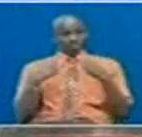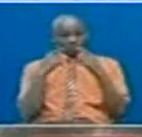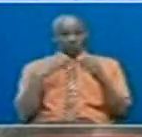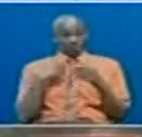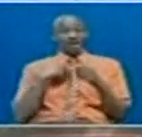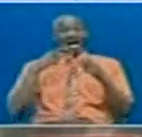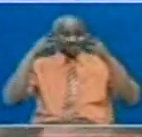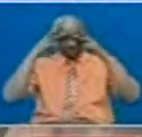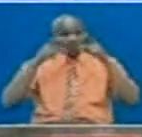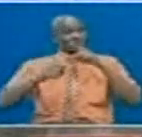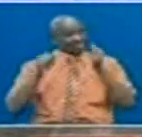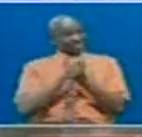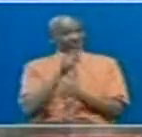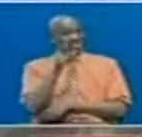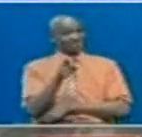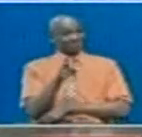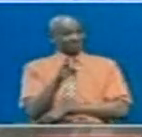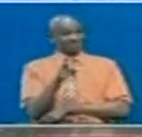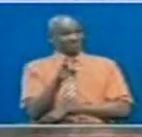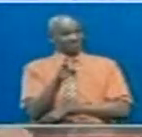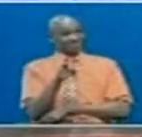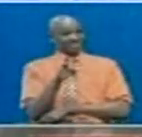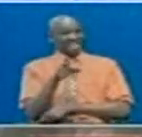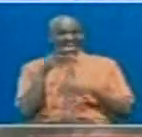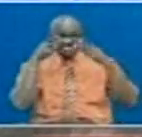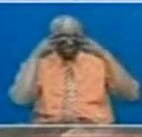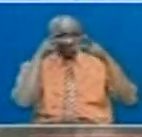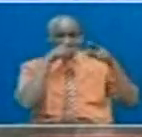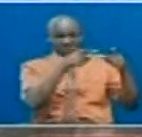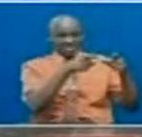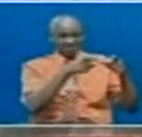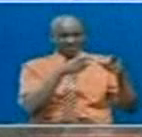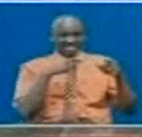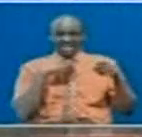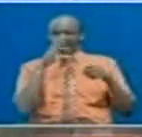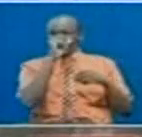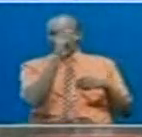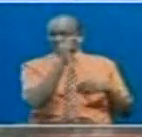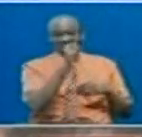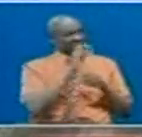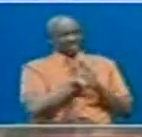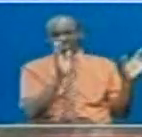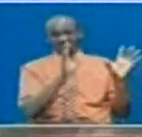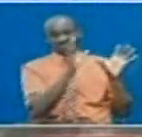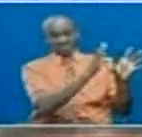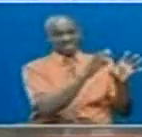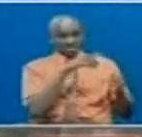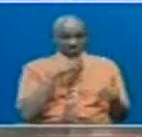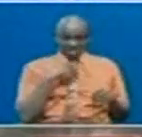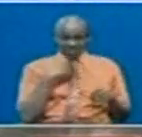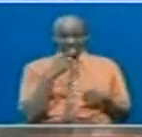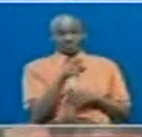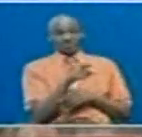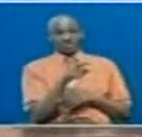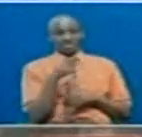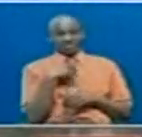Al-Shabaab. Al-Shabaab is not an expression of clanism. Al-Shabaab is a negation